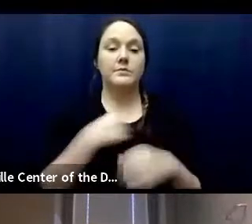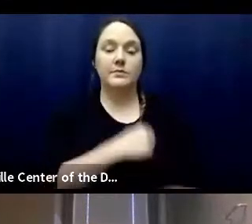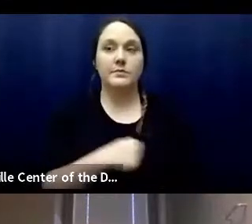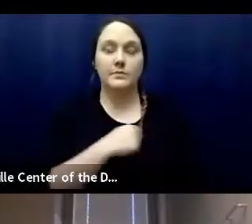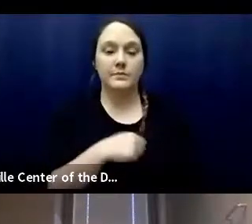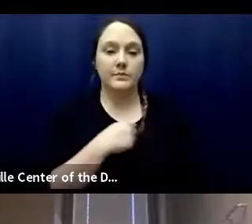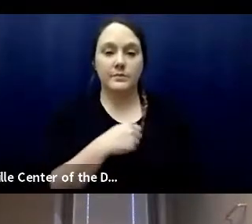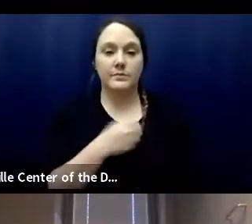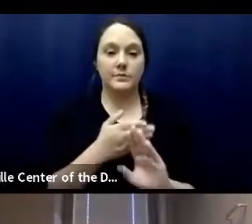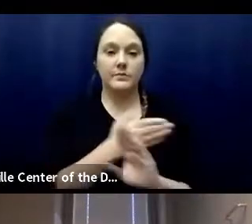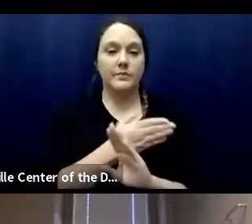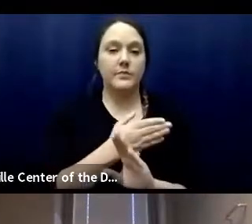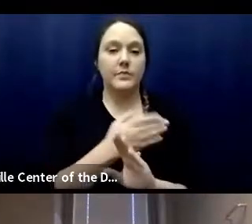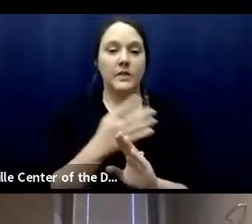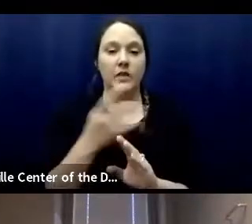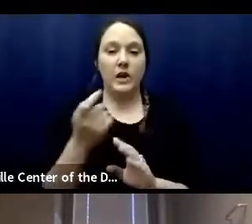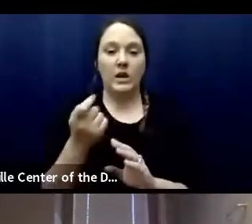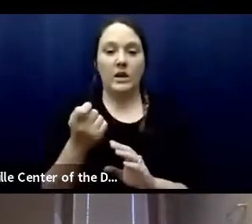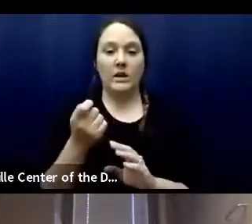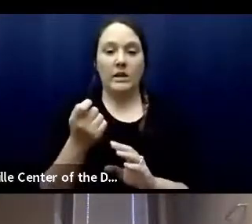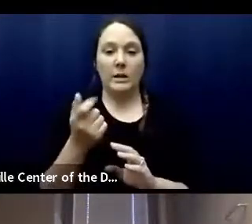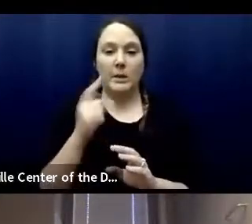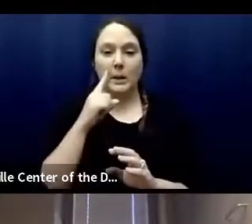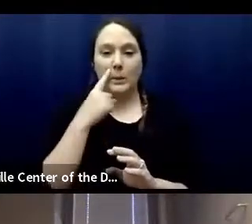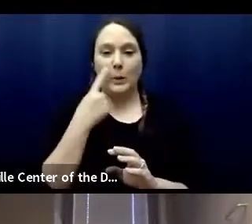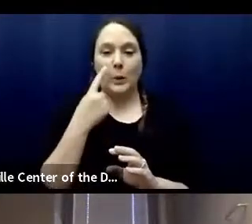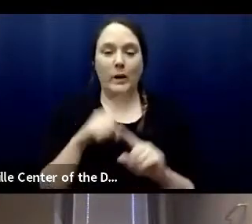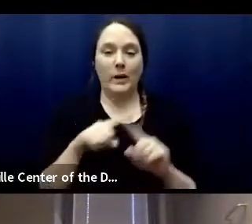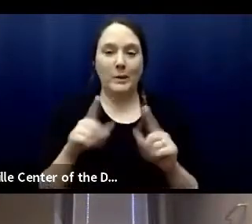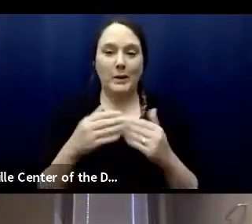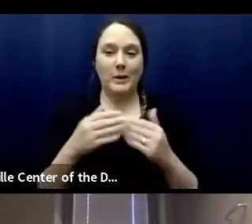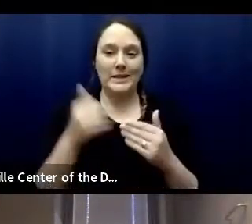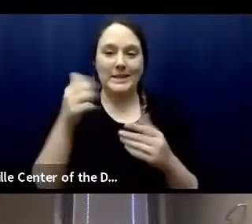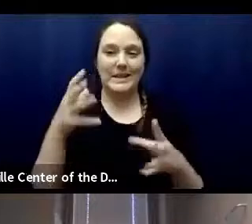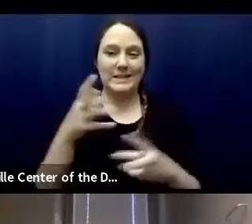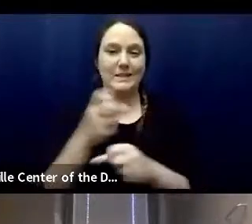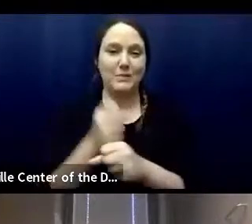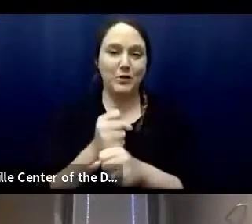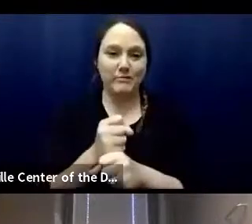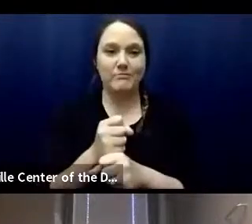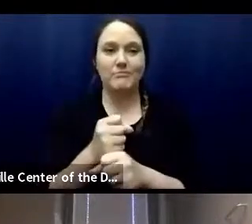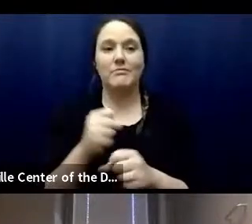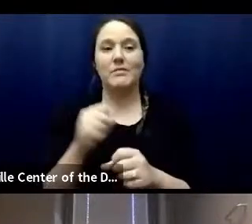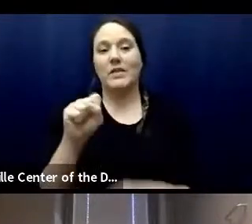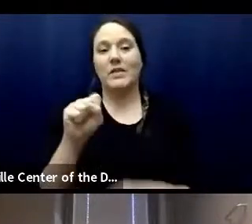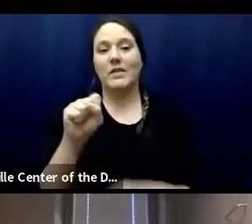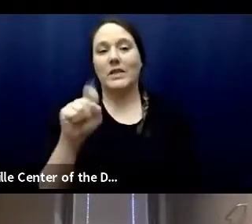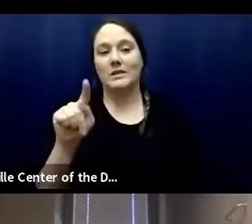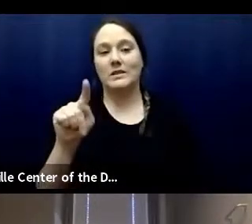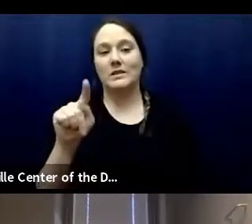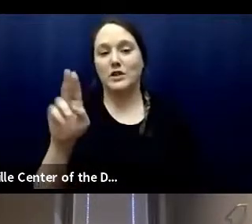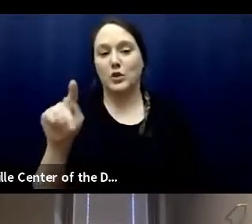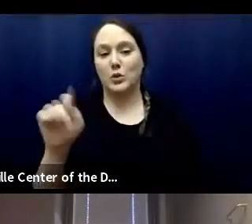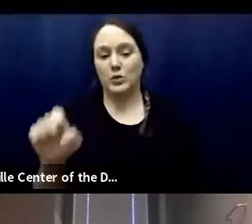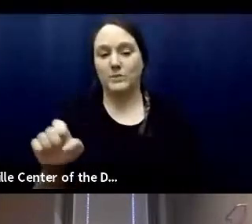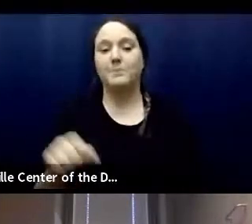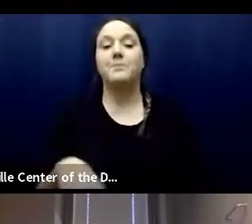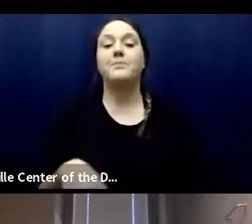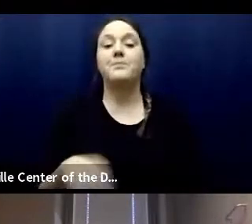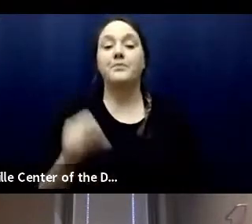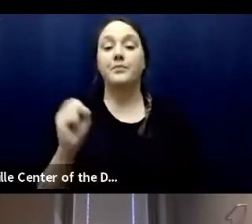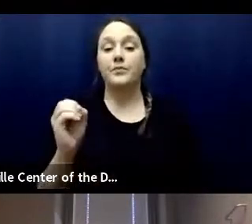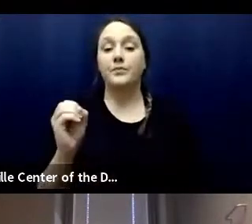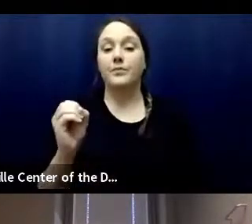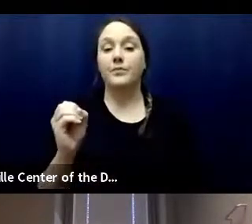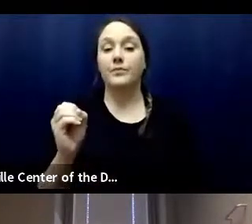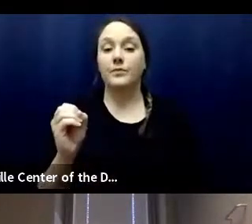apologize in advance for being somewhat boring, but the easiest way is just to summarize the statute for you. So the